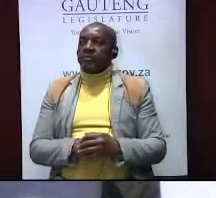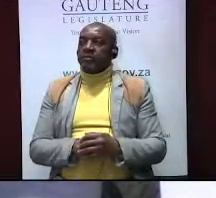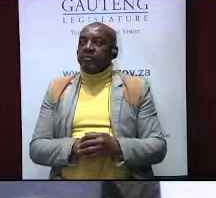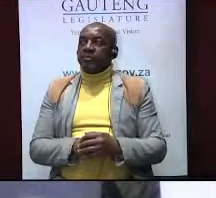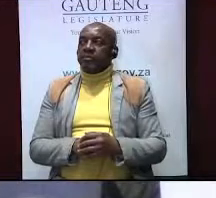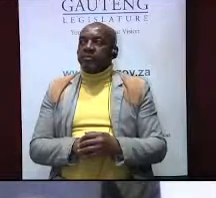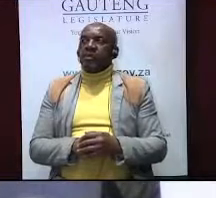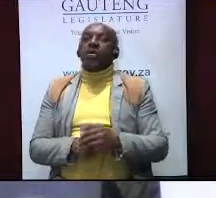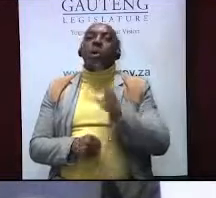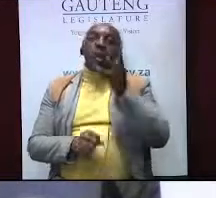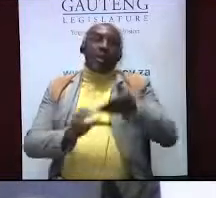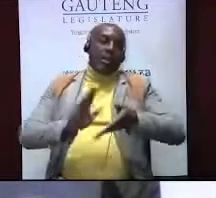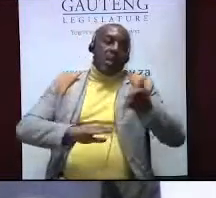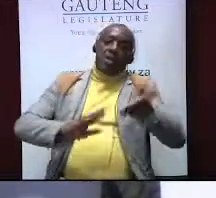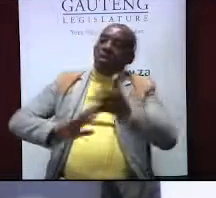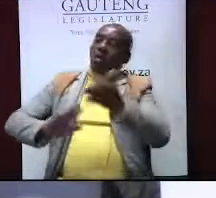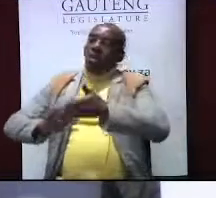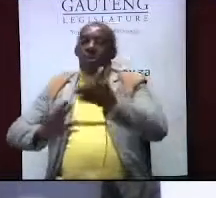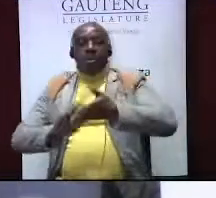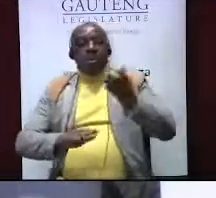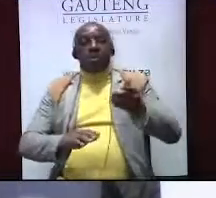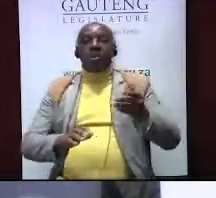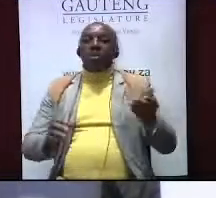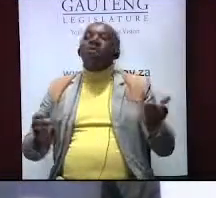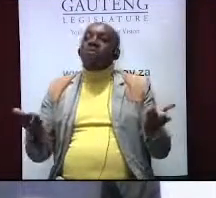Let's go out together.